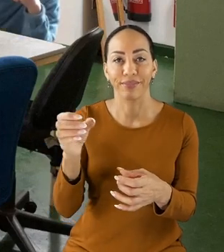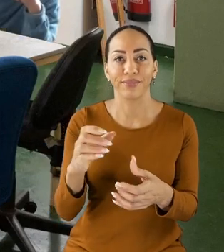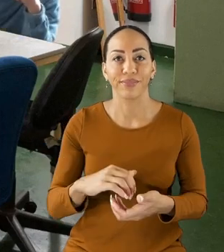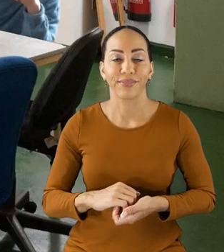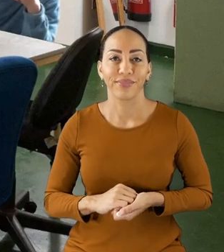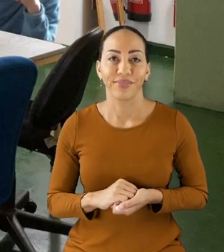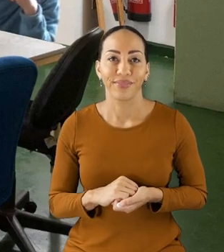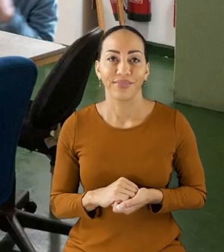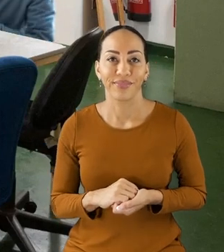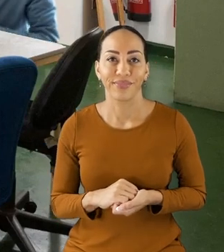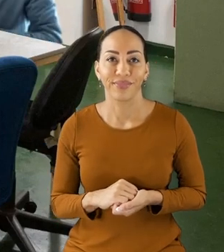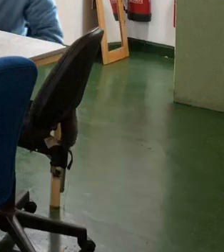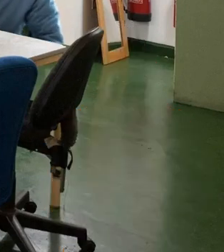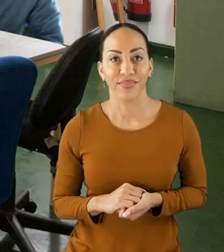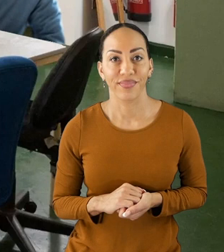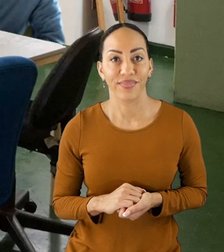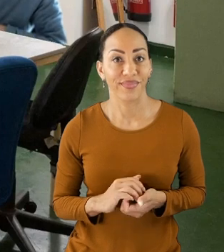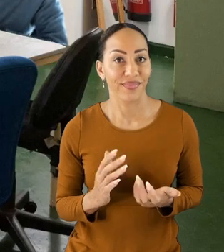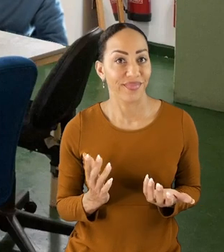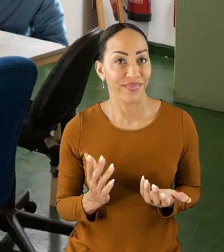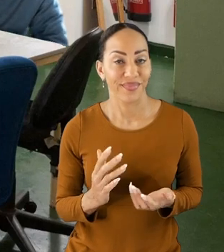To put you there, Richard, if I may. Hello. And,